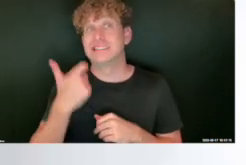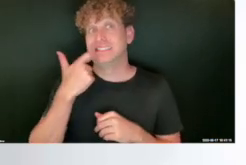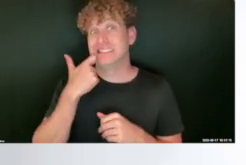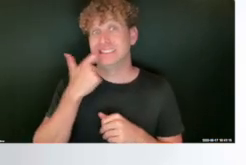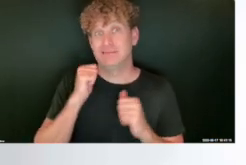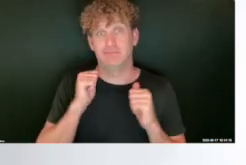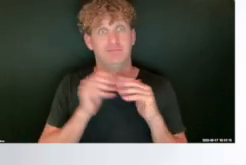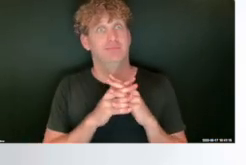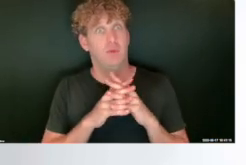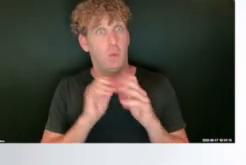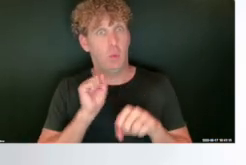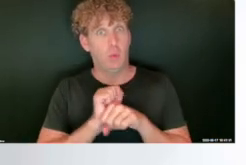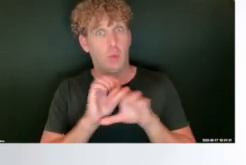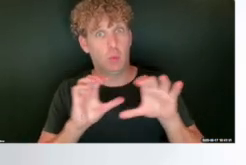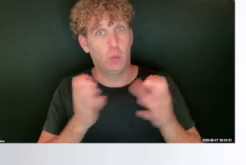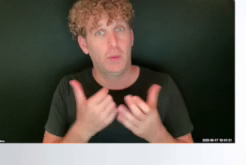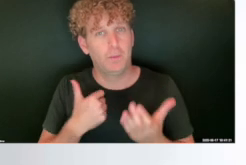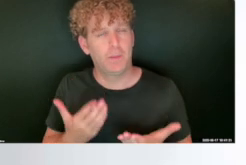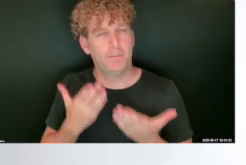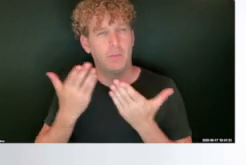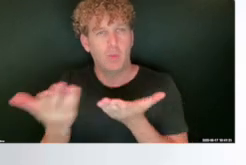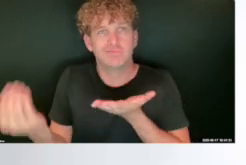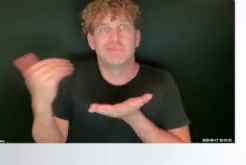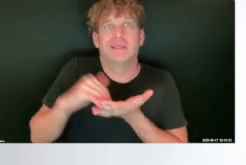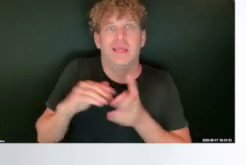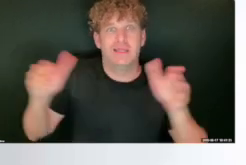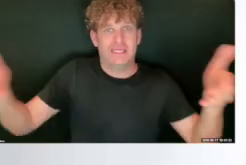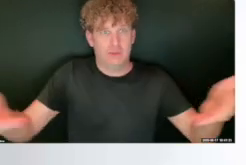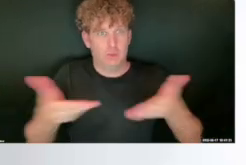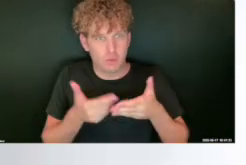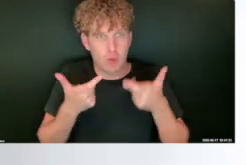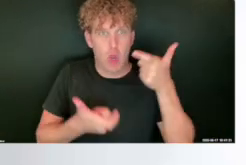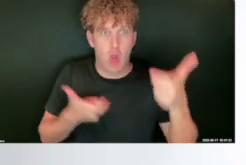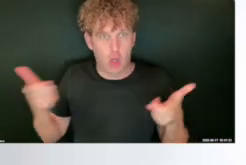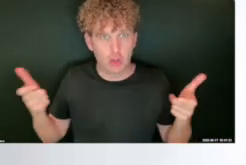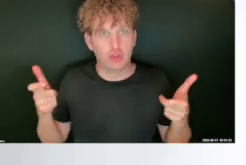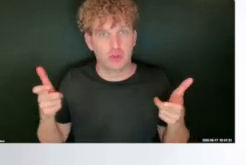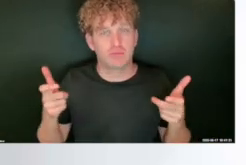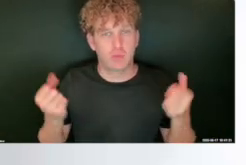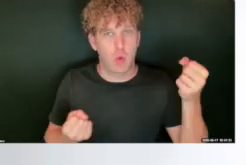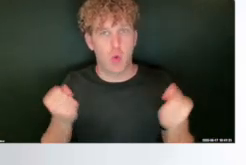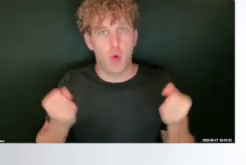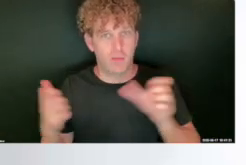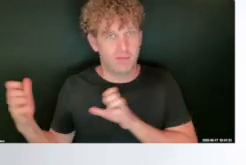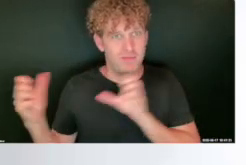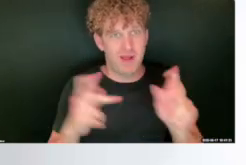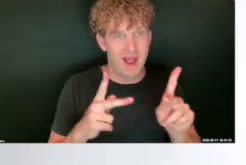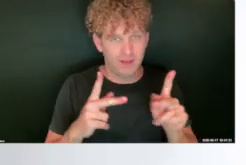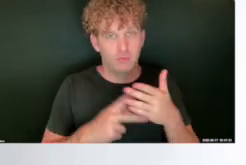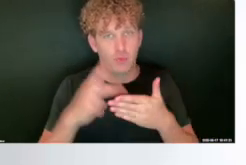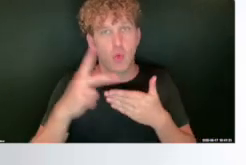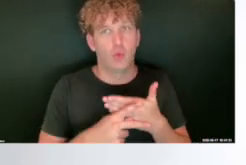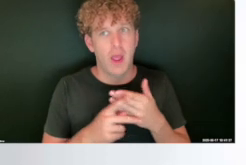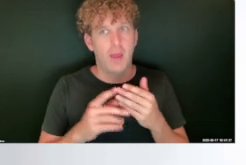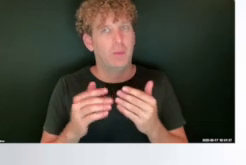a streamlined voucher table that took into account both the reintroduction of large fleets and the needs of small businesses.